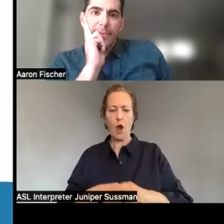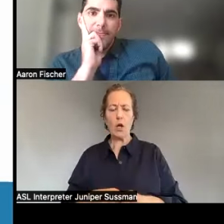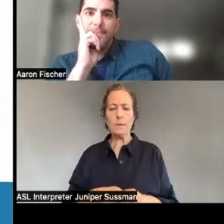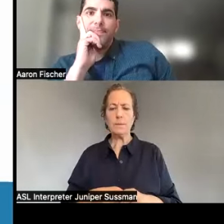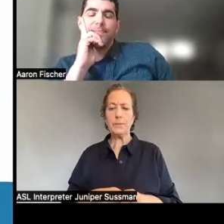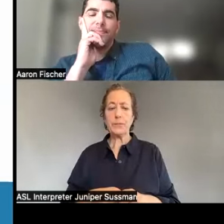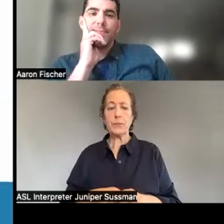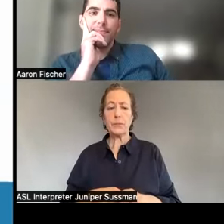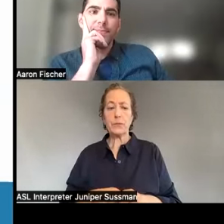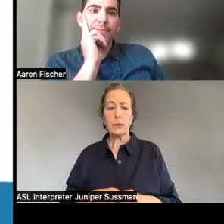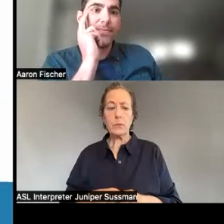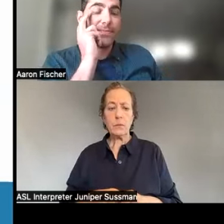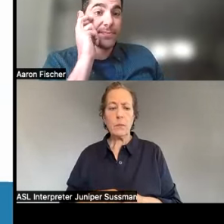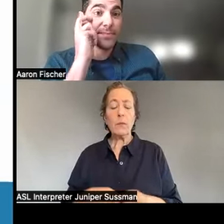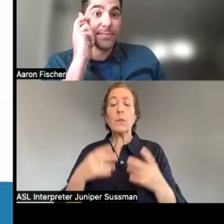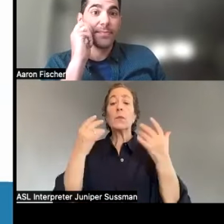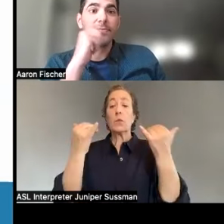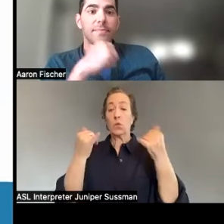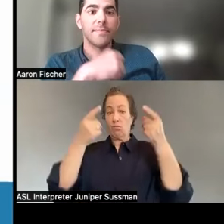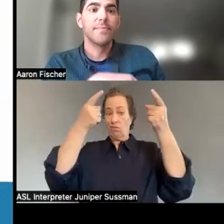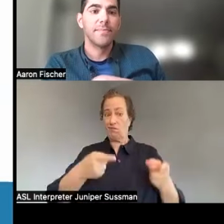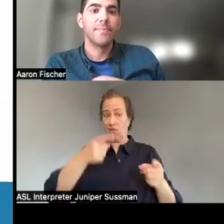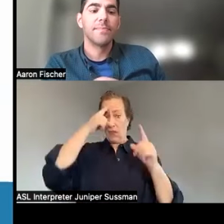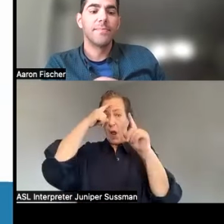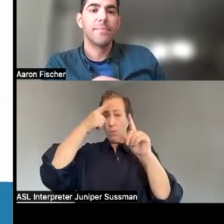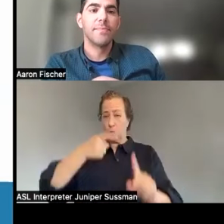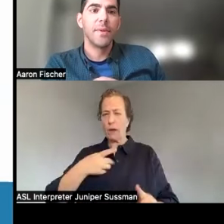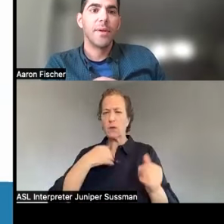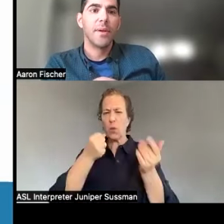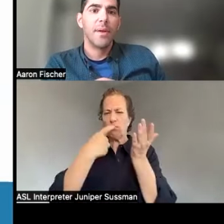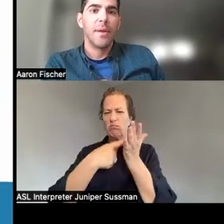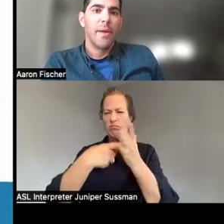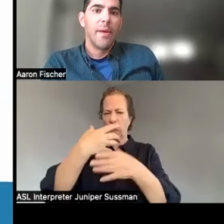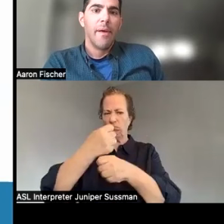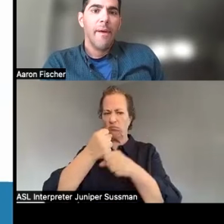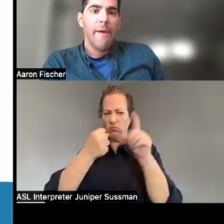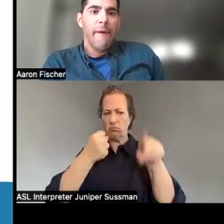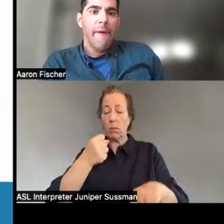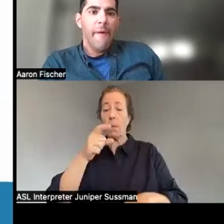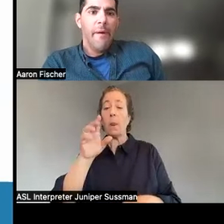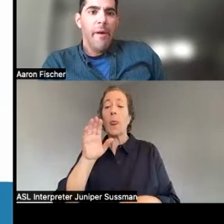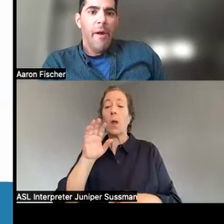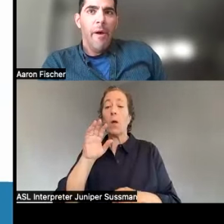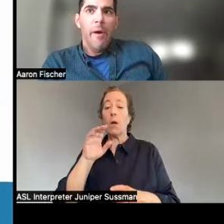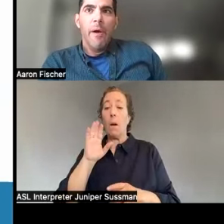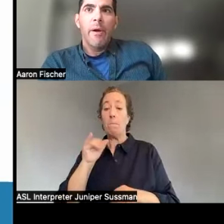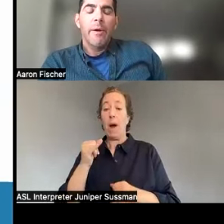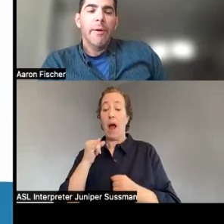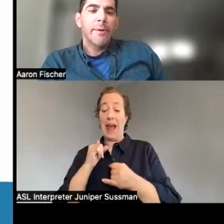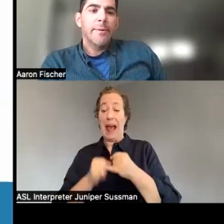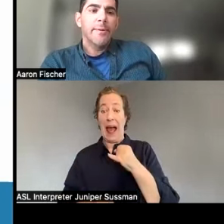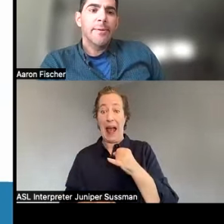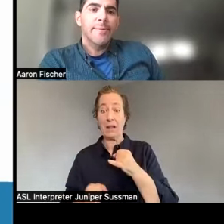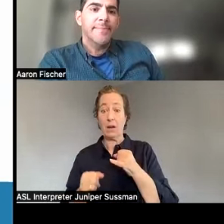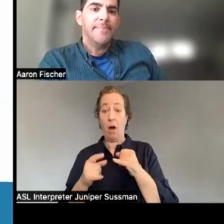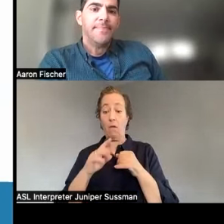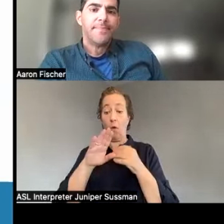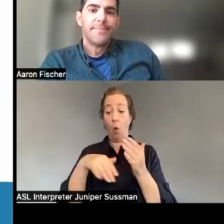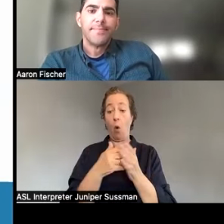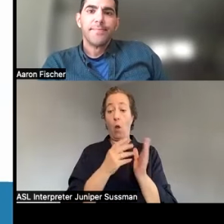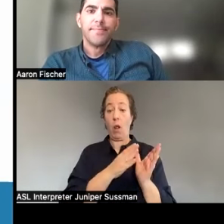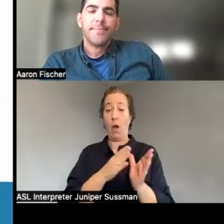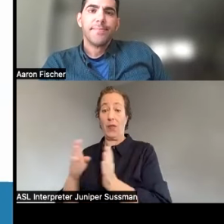objectives for this entire series. And just to go over these really quickly, by the end of this series, we hope that you'll be able